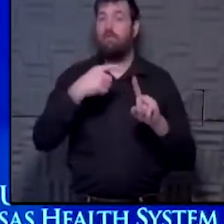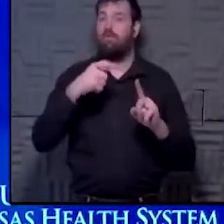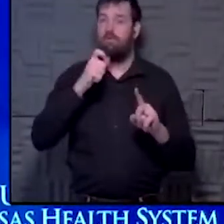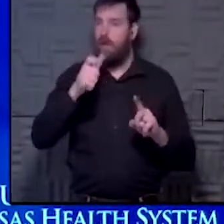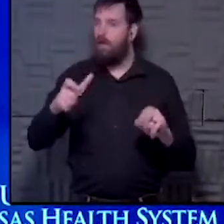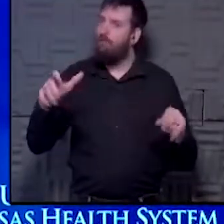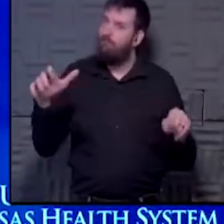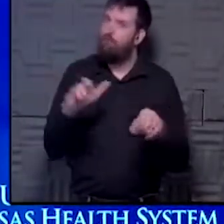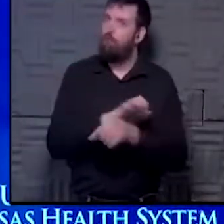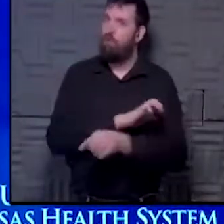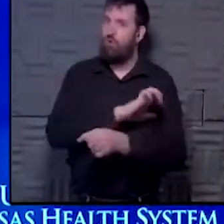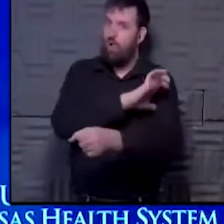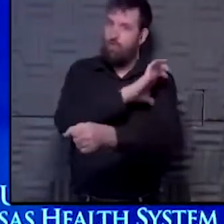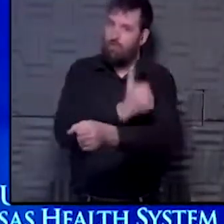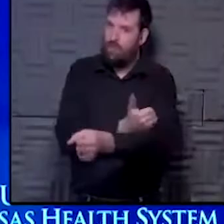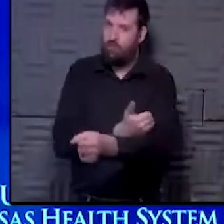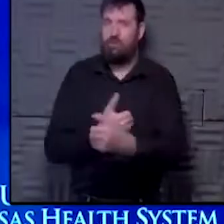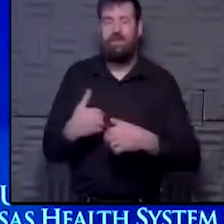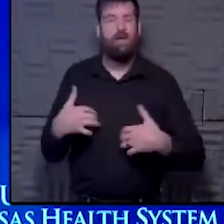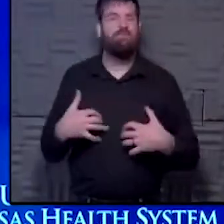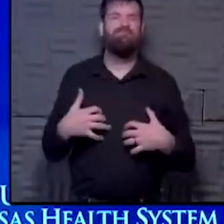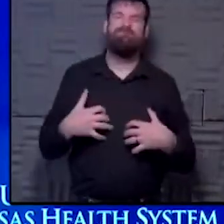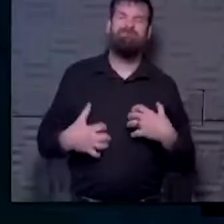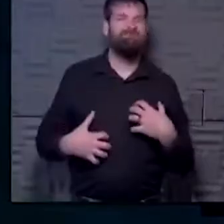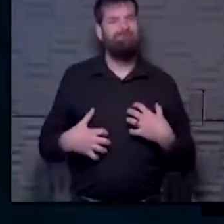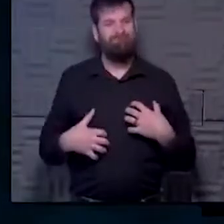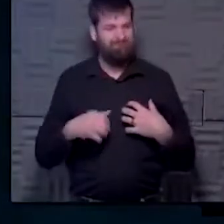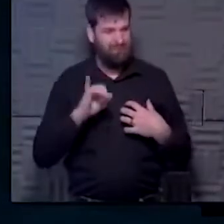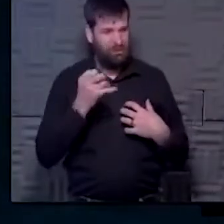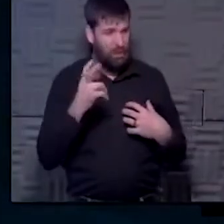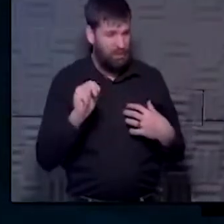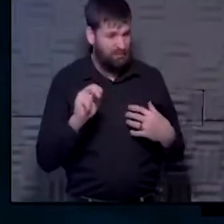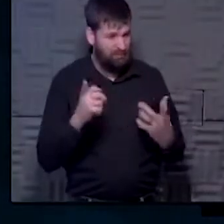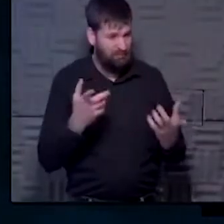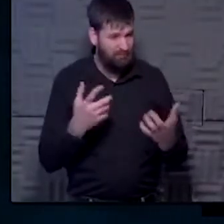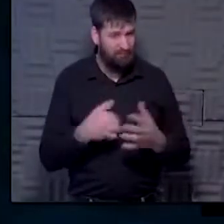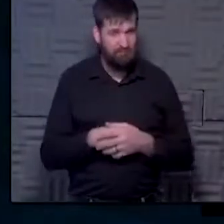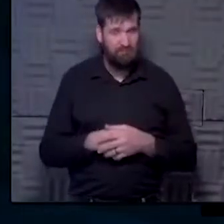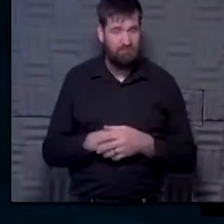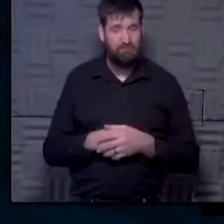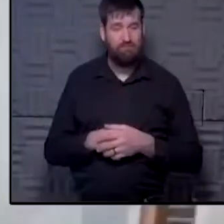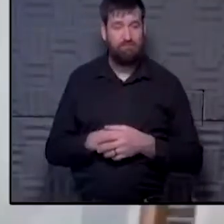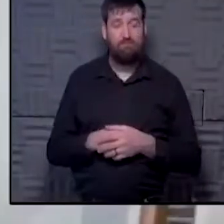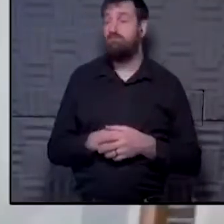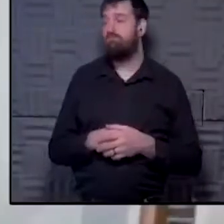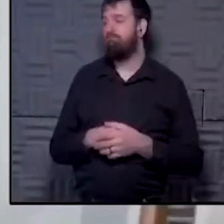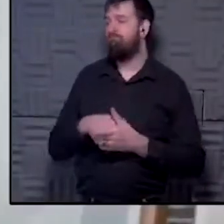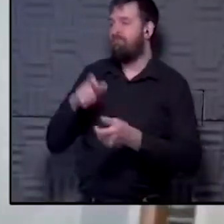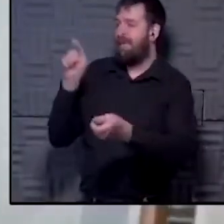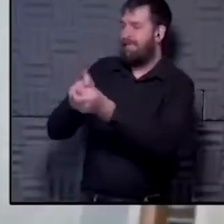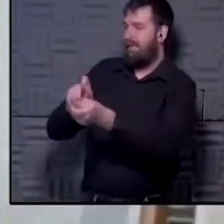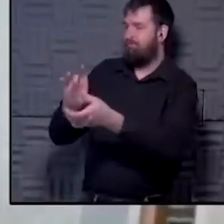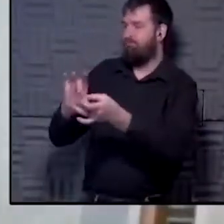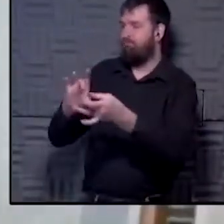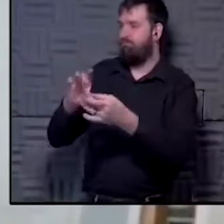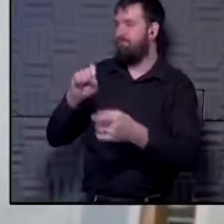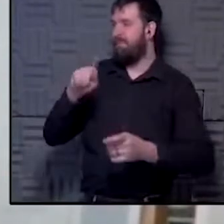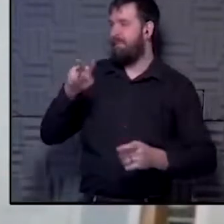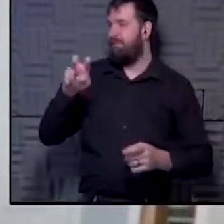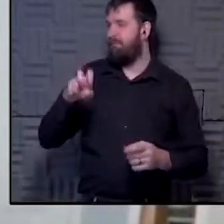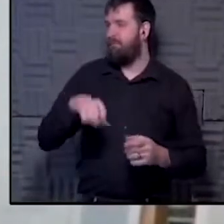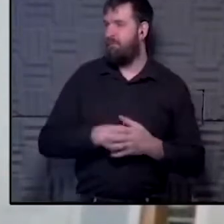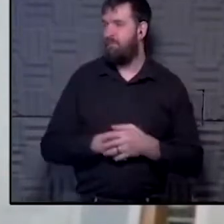another good point. authorization. So I'm mixed on this. I don't know. John, any thoughts that you have around it? Well, that's exactly what I was going to say, Steve. I think